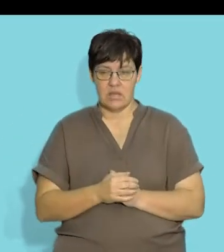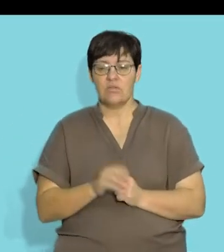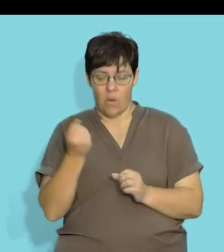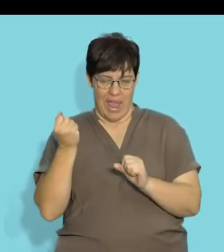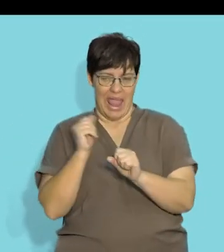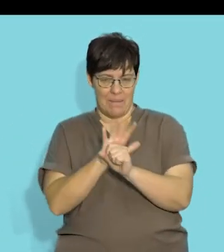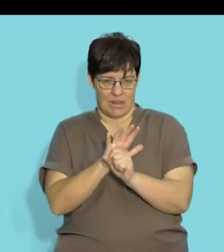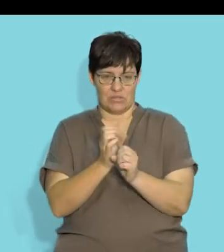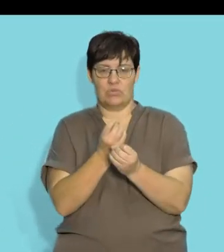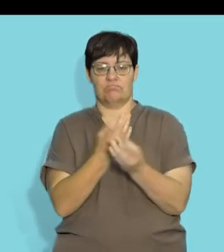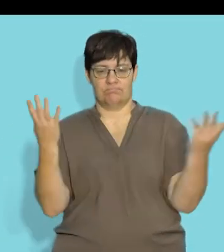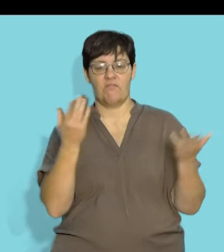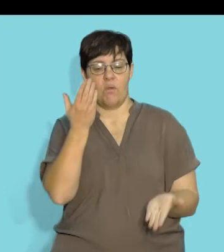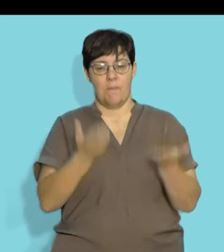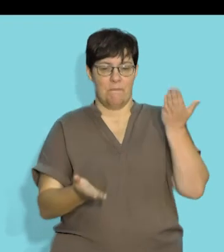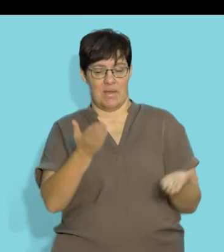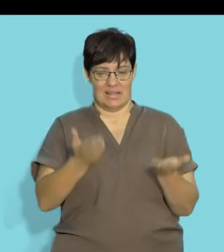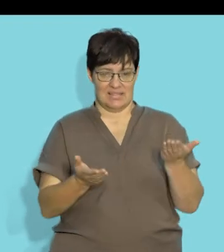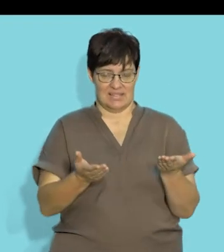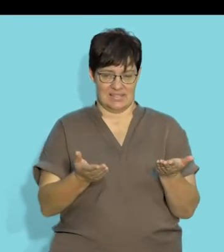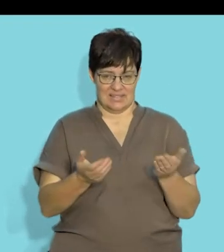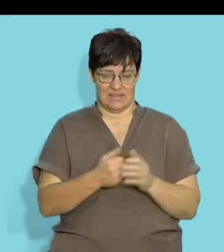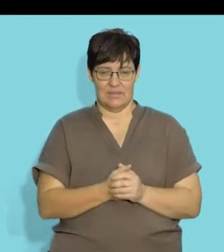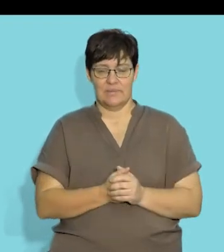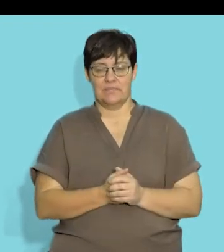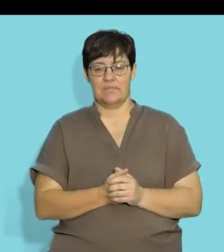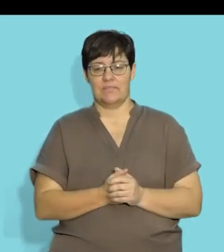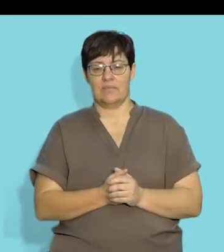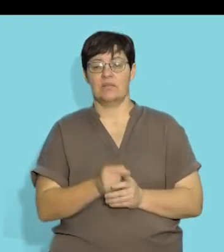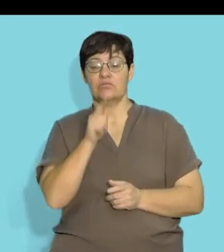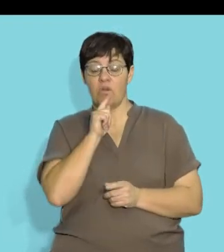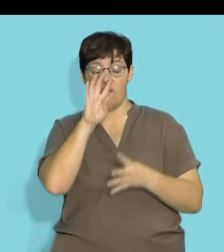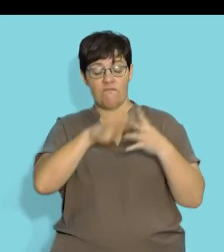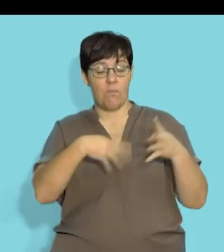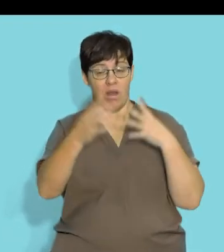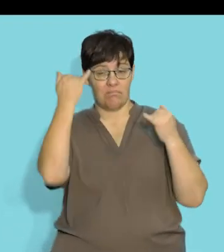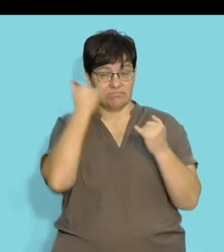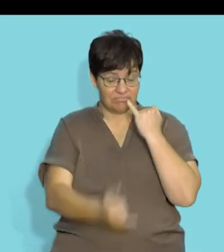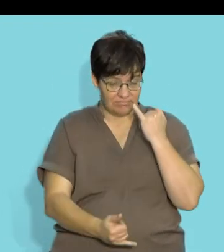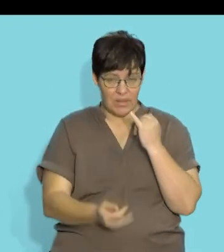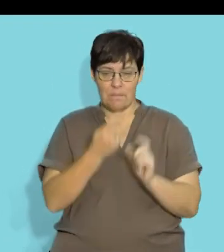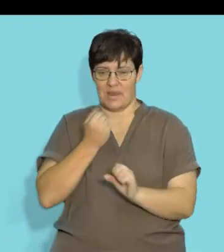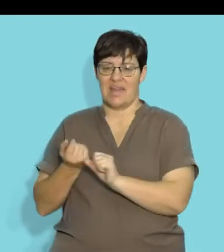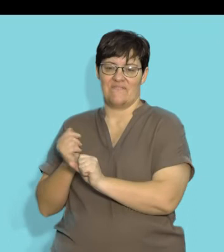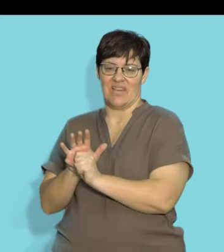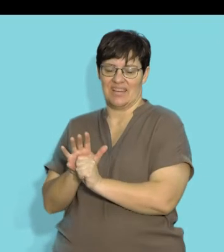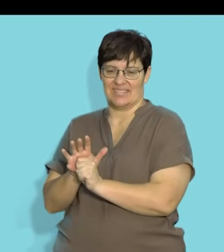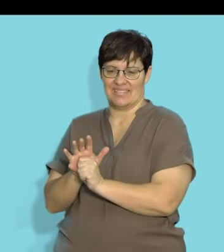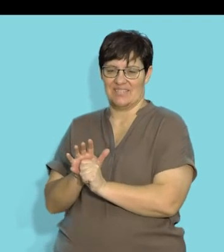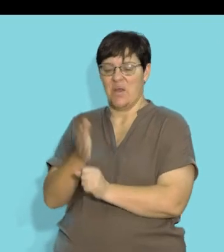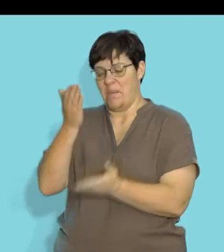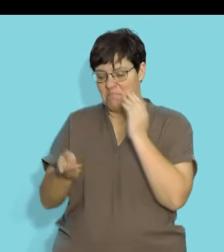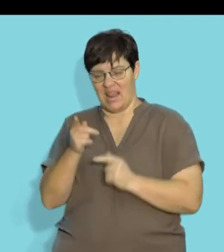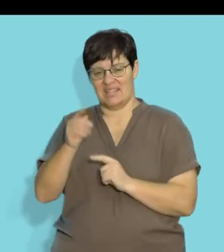implications in as far as the balanced equation. So if the formula is incorrect, then it means it will affect also how we balance